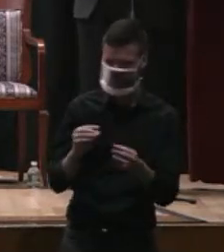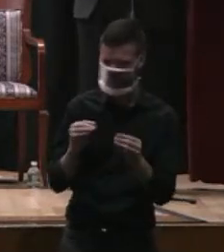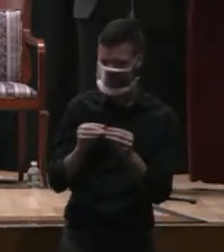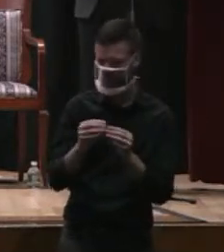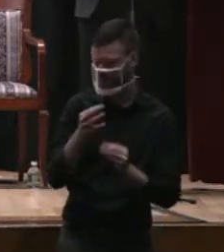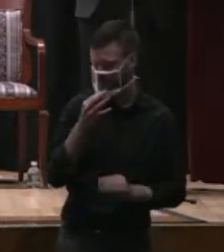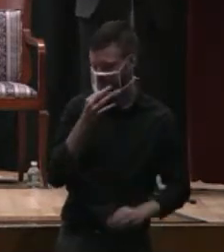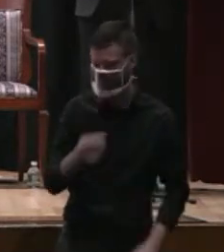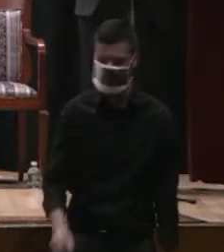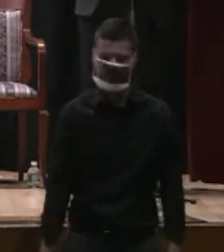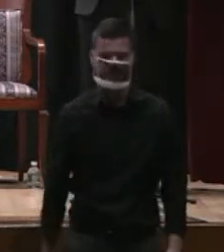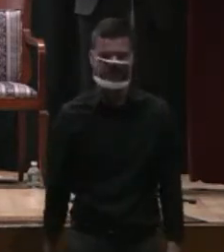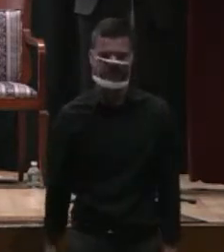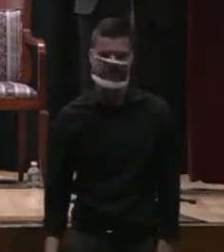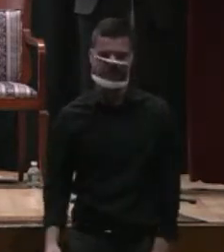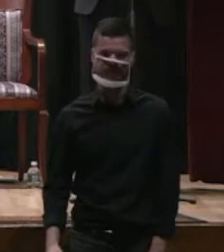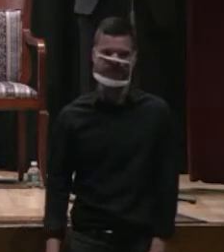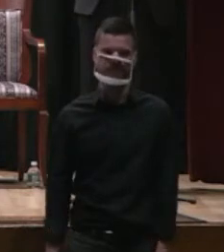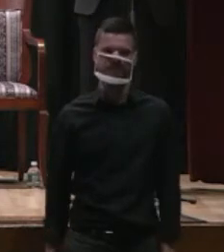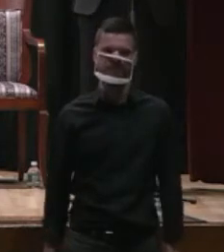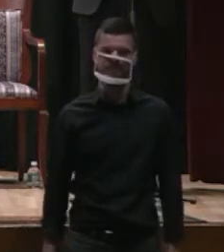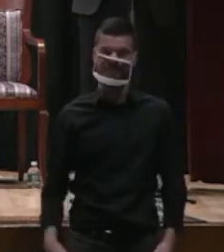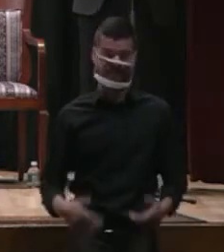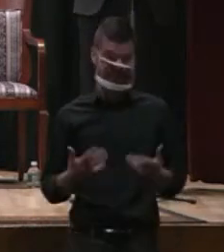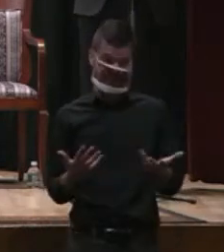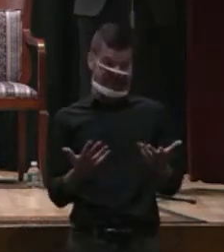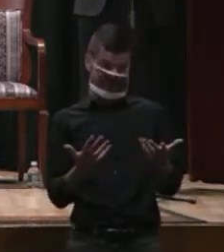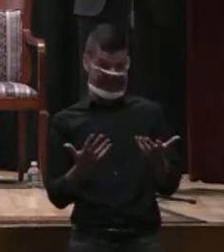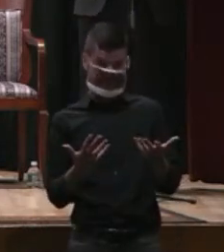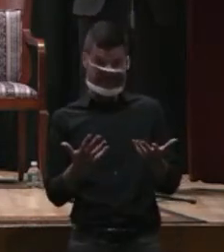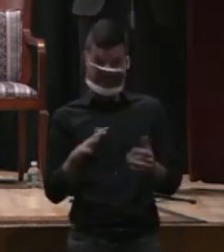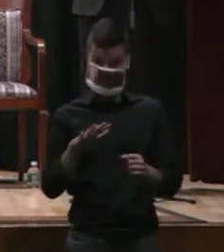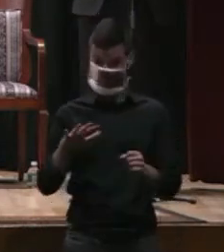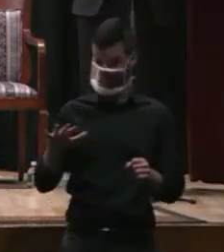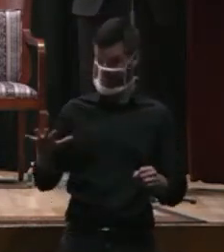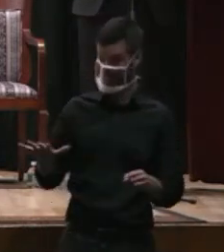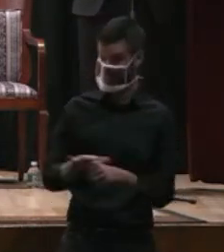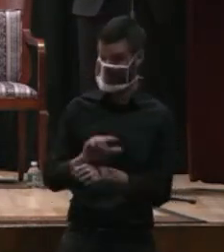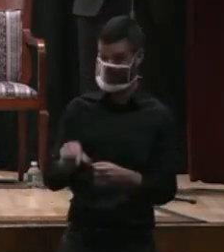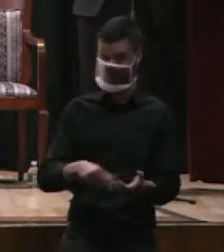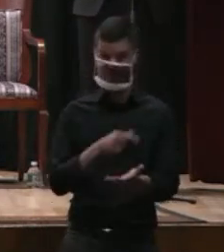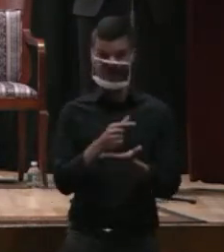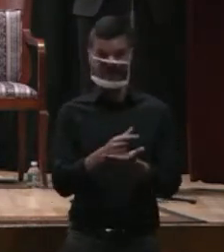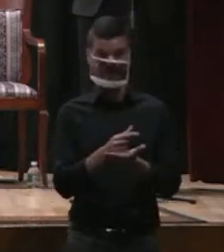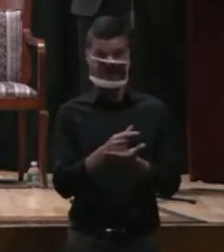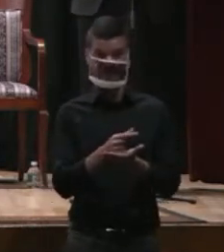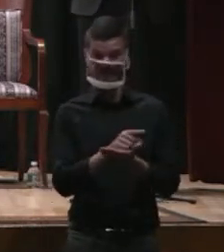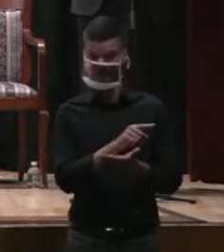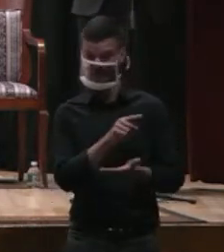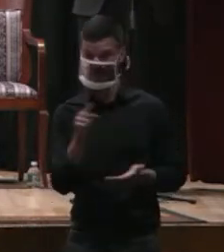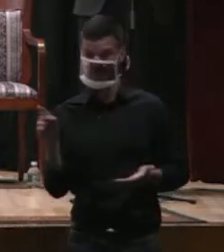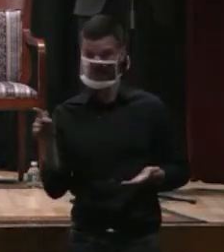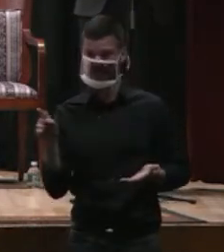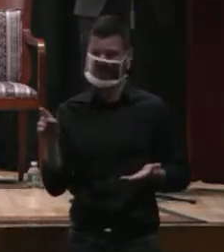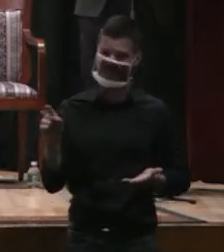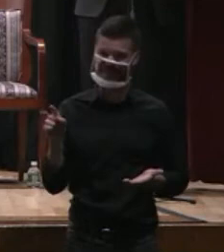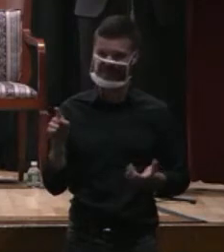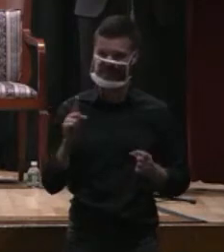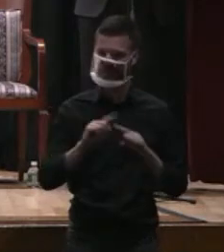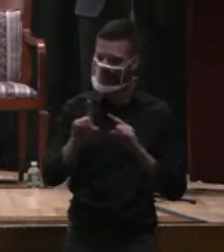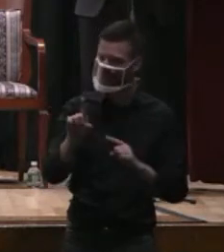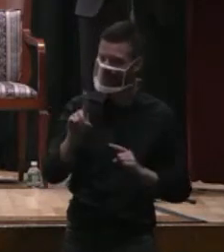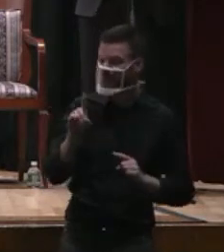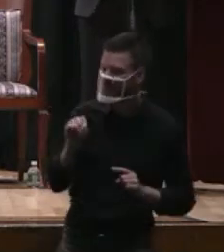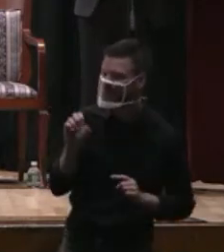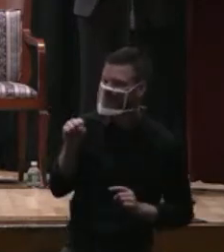few moments. You don't get a full graduation, but you do.